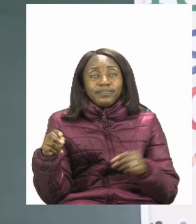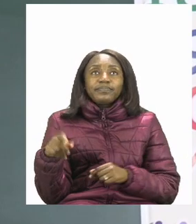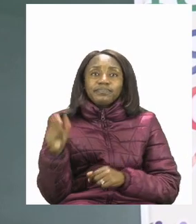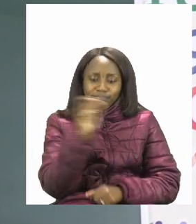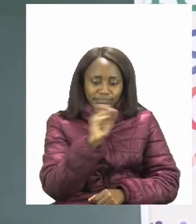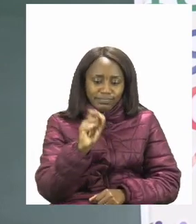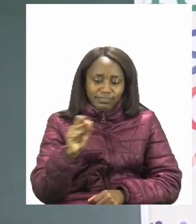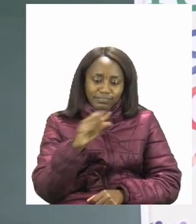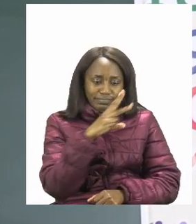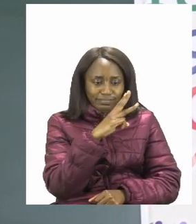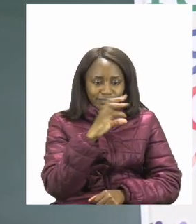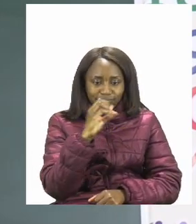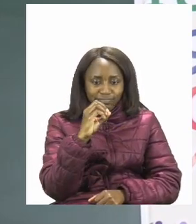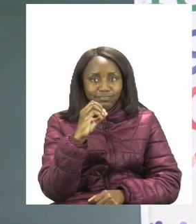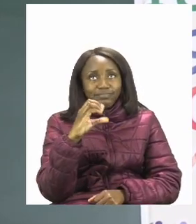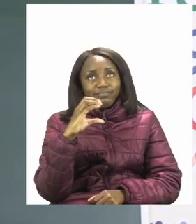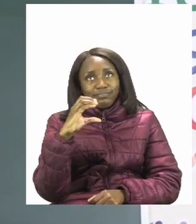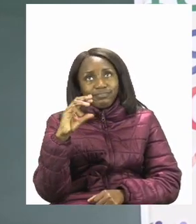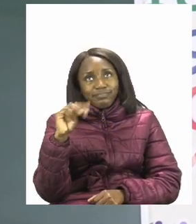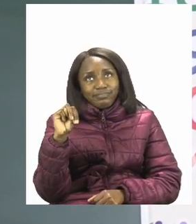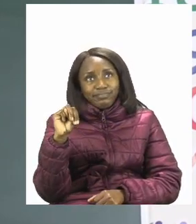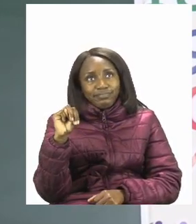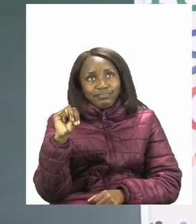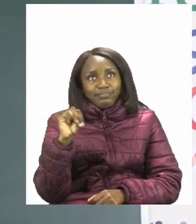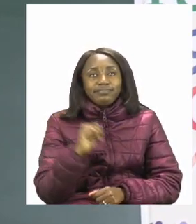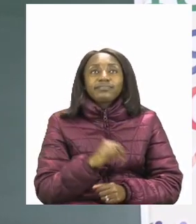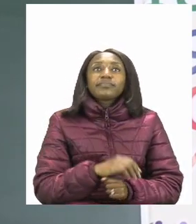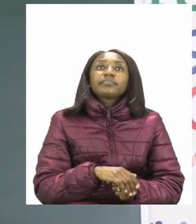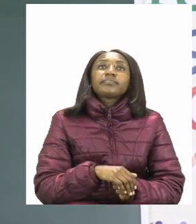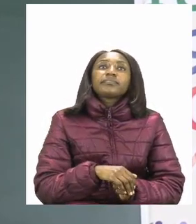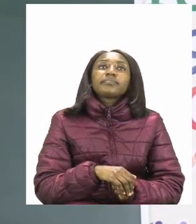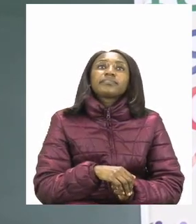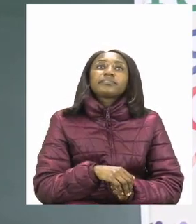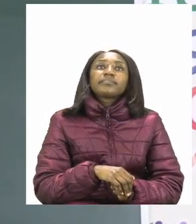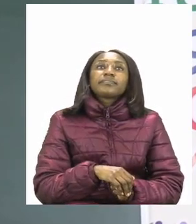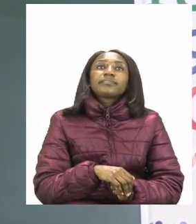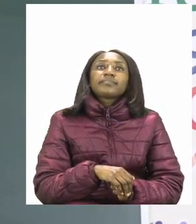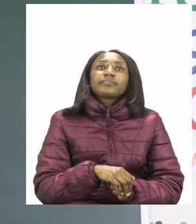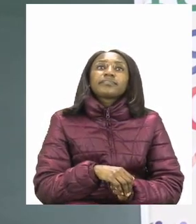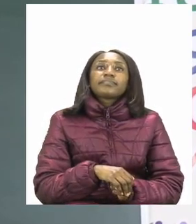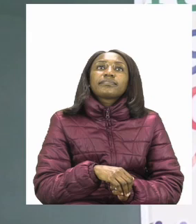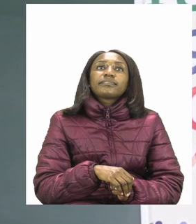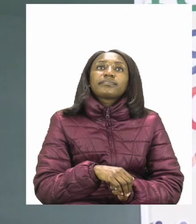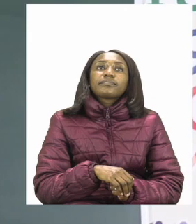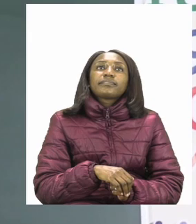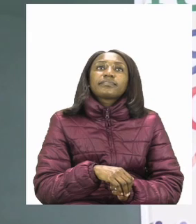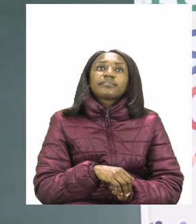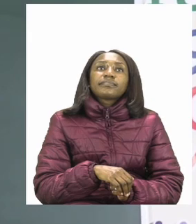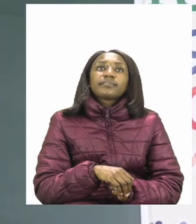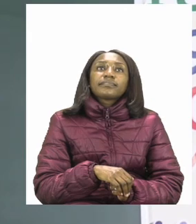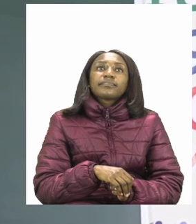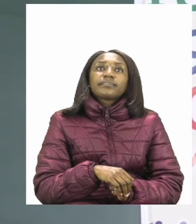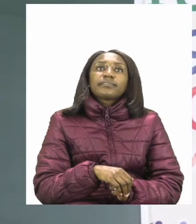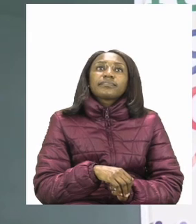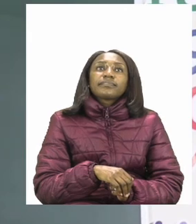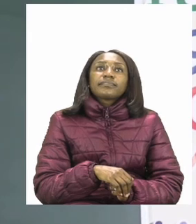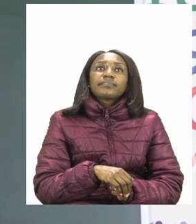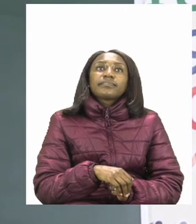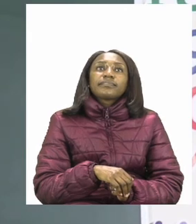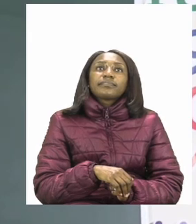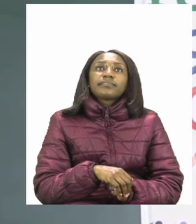ahead and write the measurement. This is 30